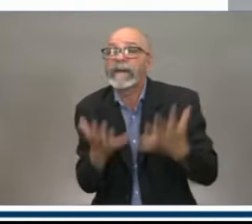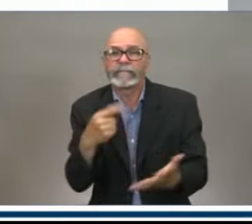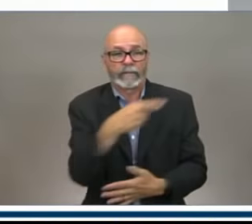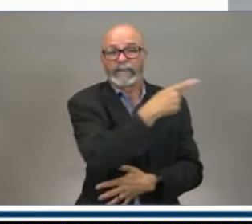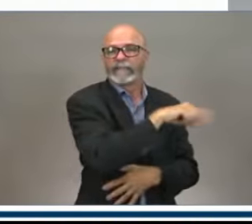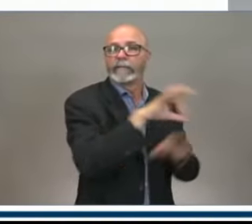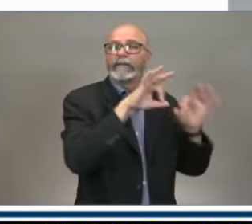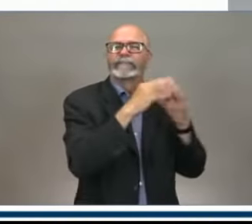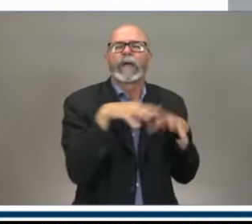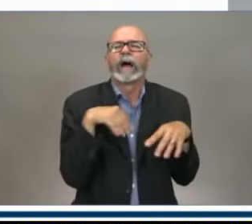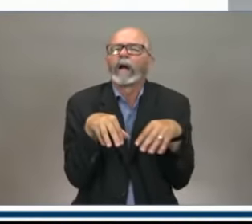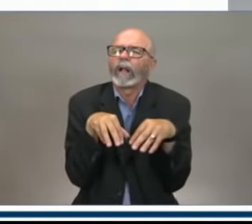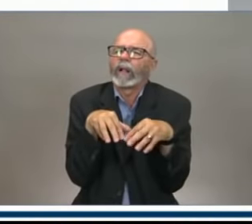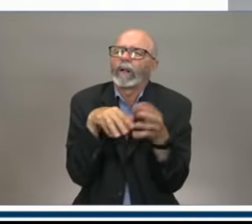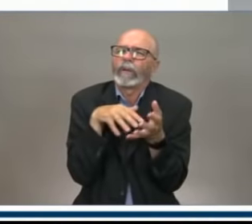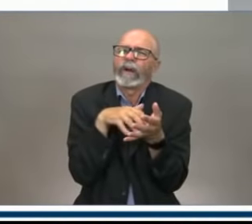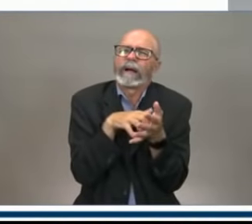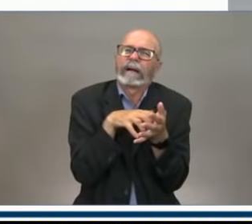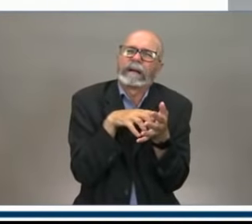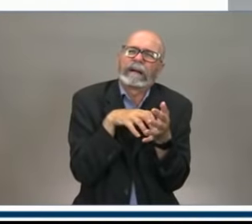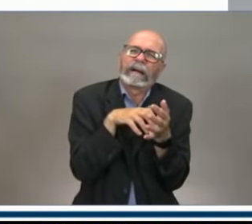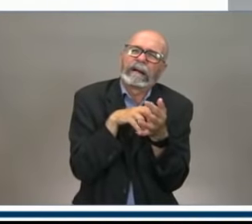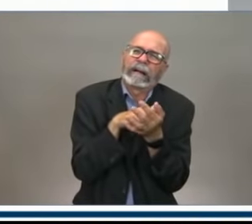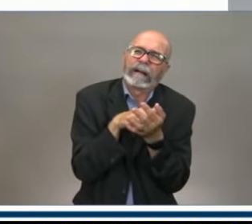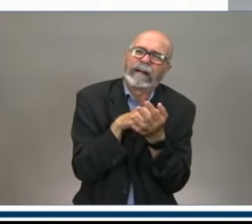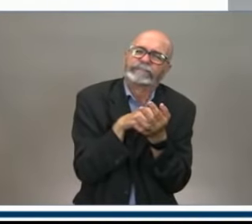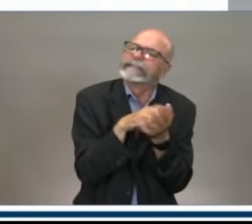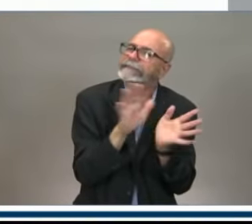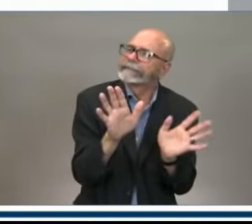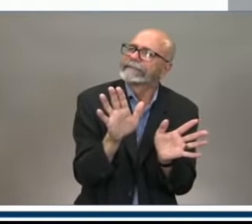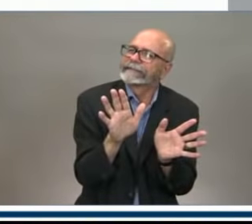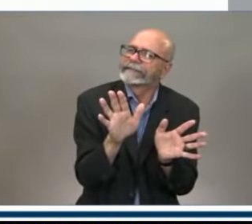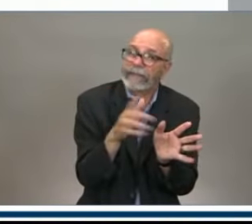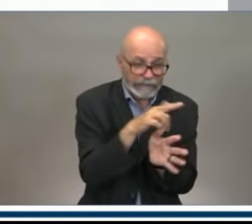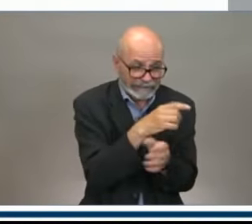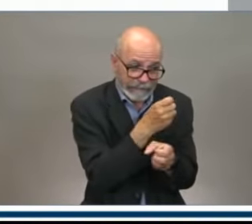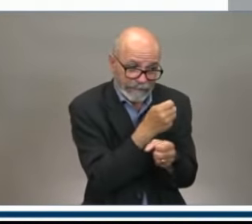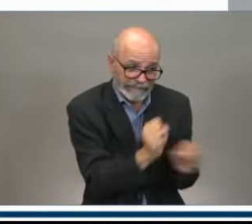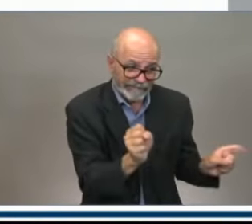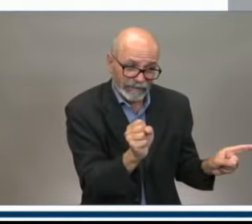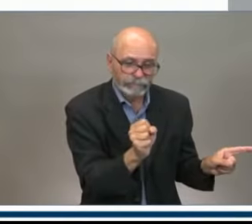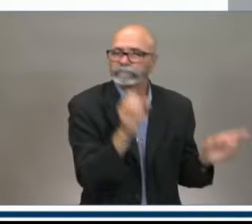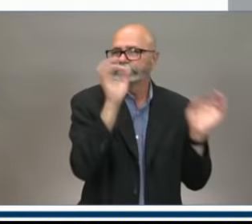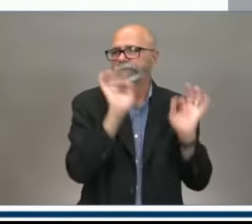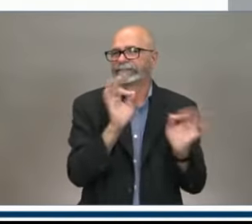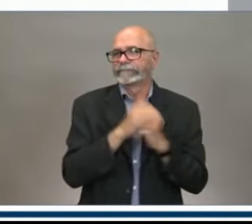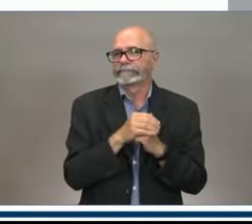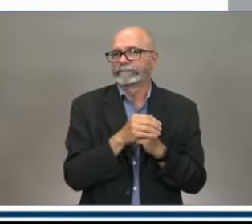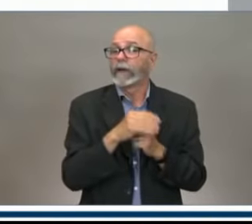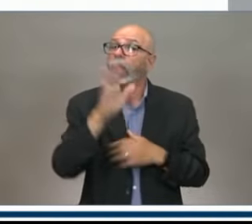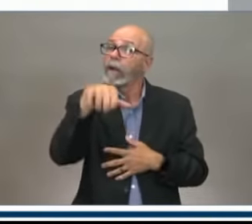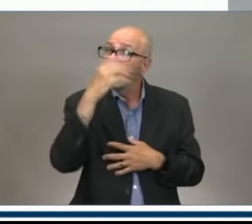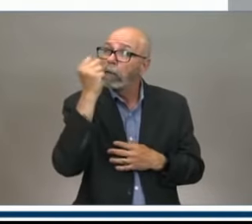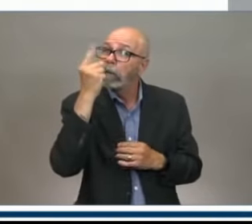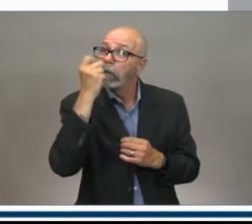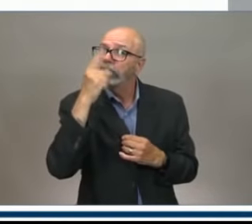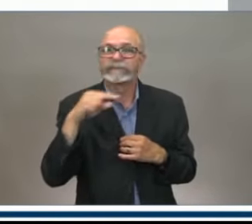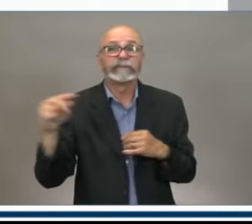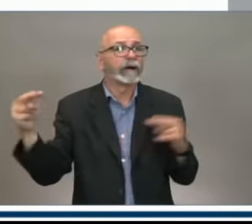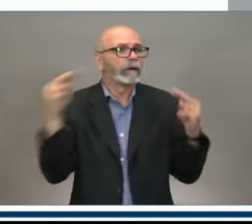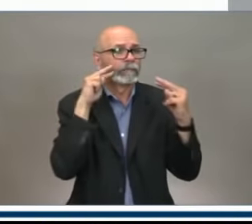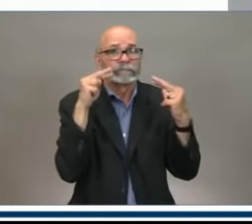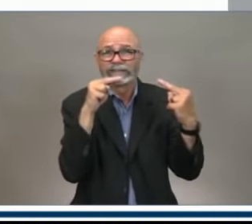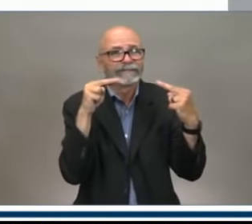health, that the appropriate safety is in place. I also think it's important we understand that not having connection has its own negative